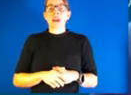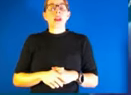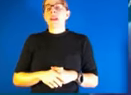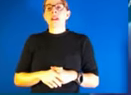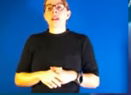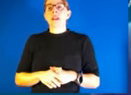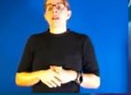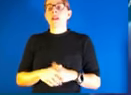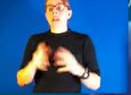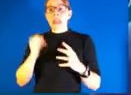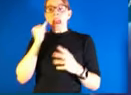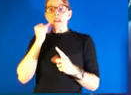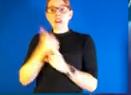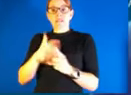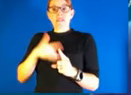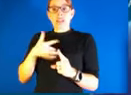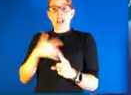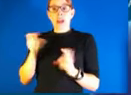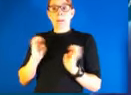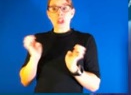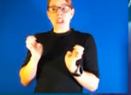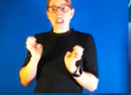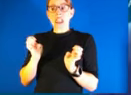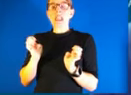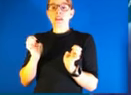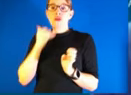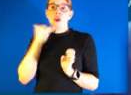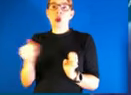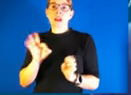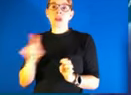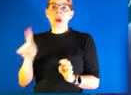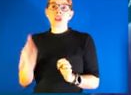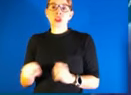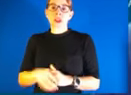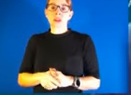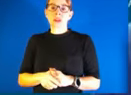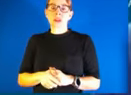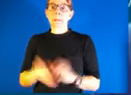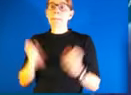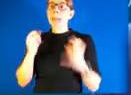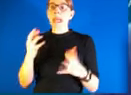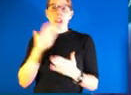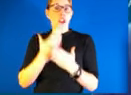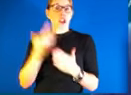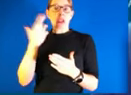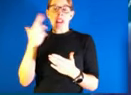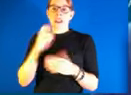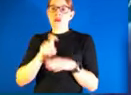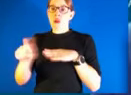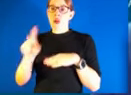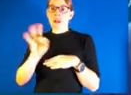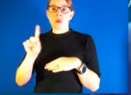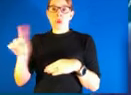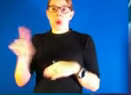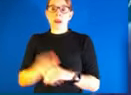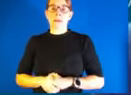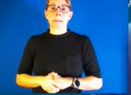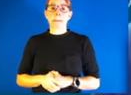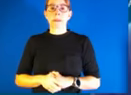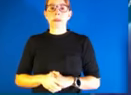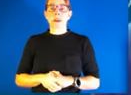calling 911 if they feel they're having an emergency. There are a number of good reasons to call 911, and those are you have a lot